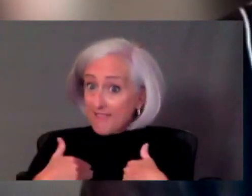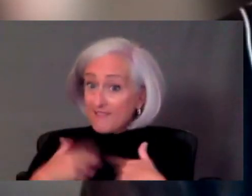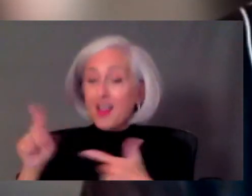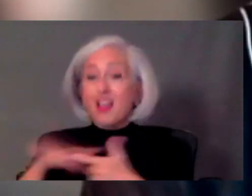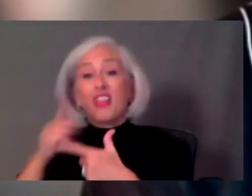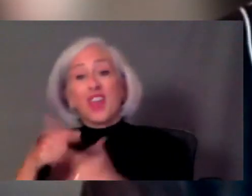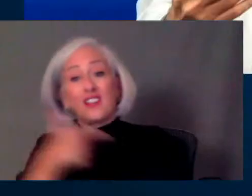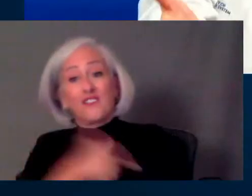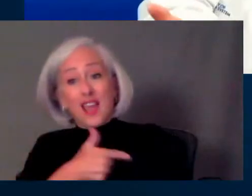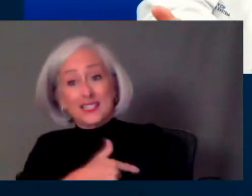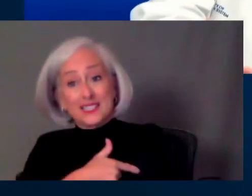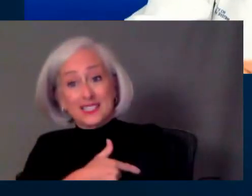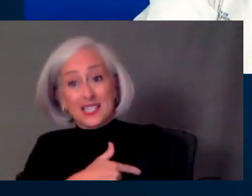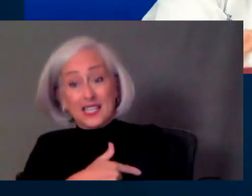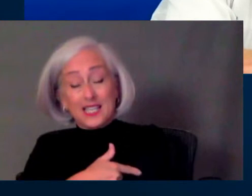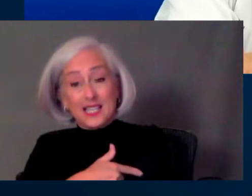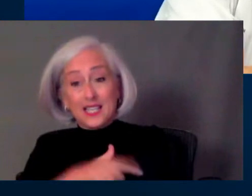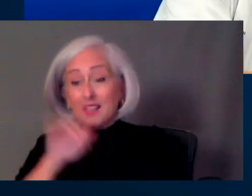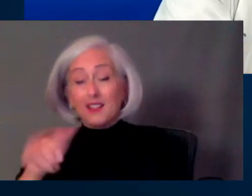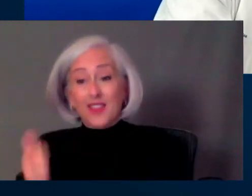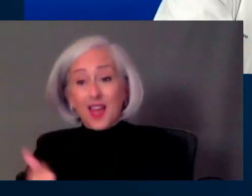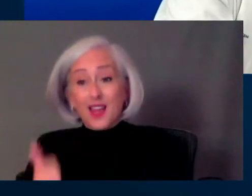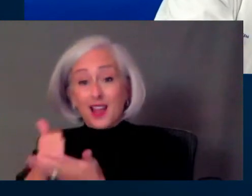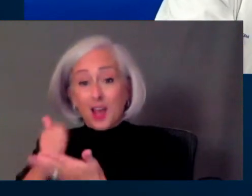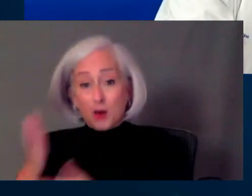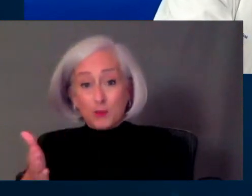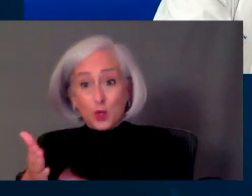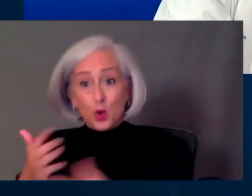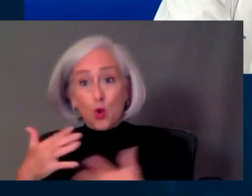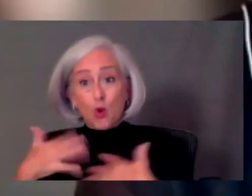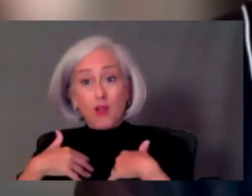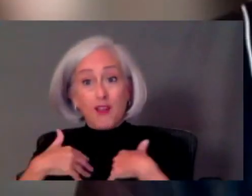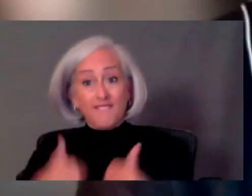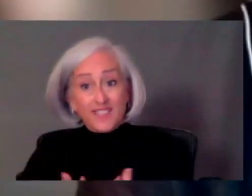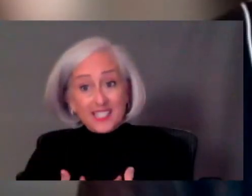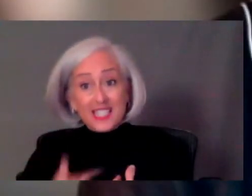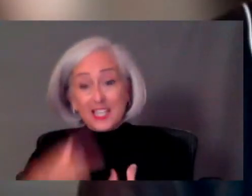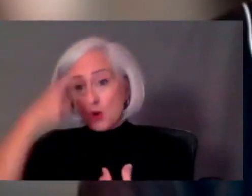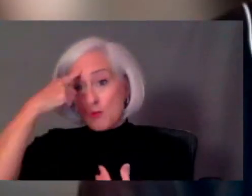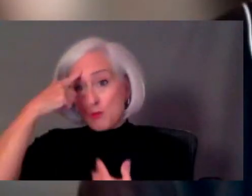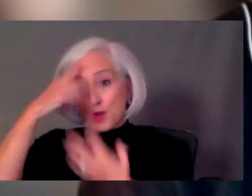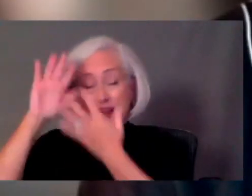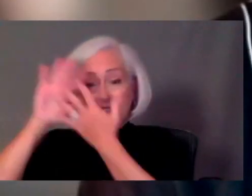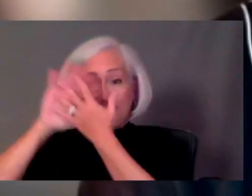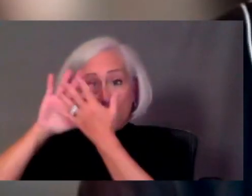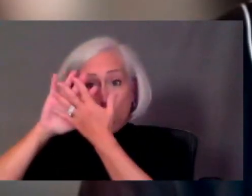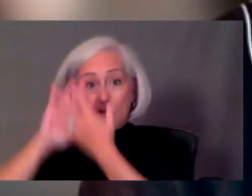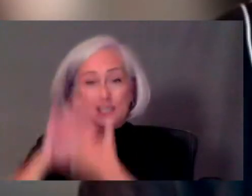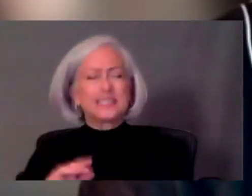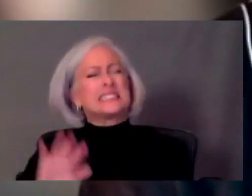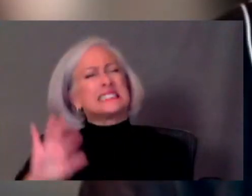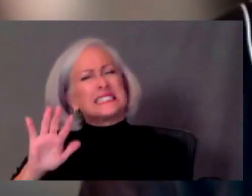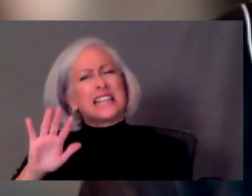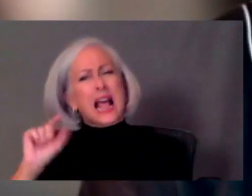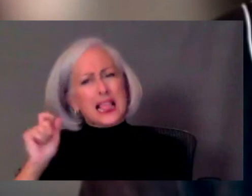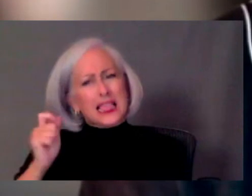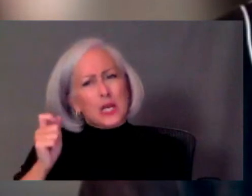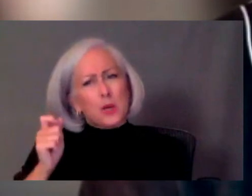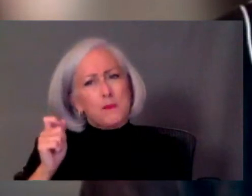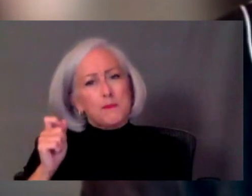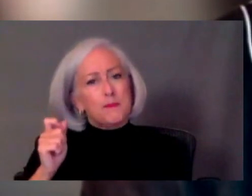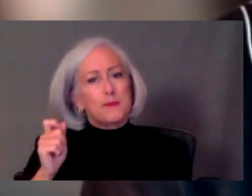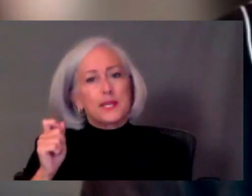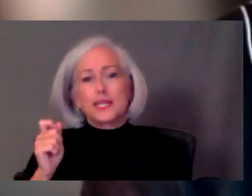like this before, and so I think what the vaccine did for me truly was gave